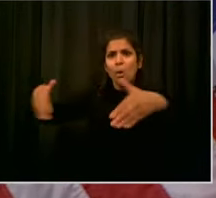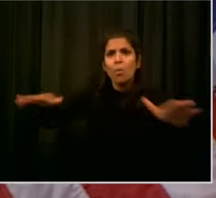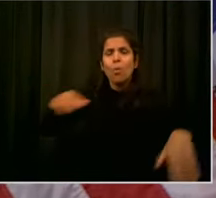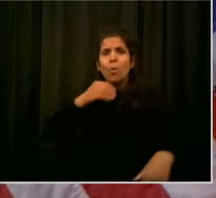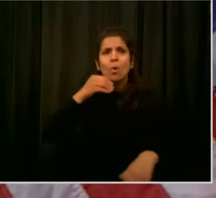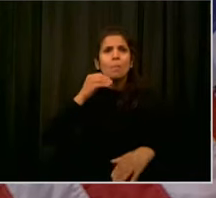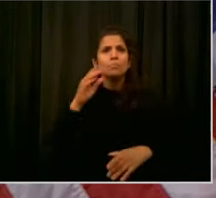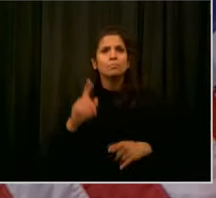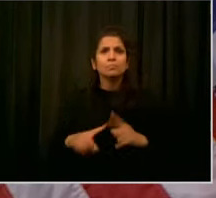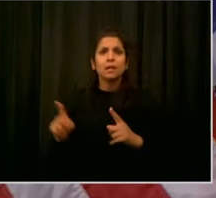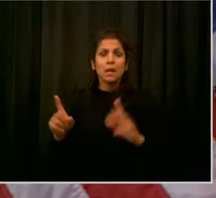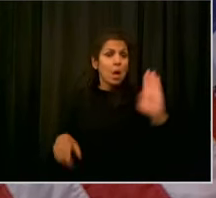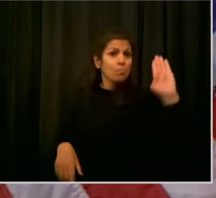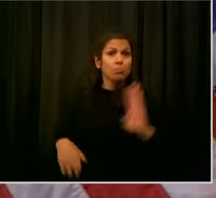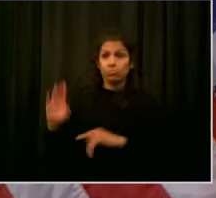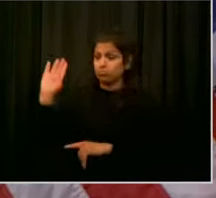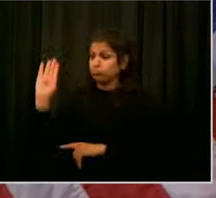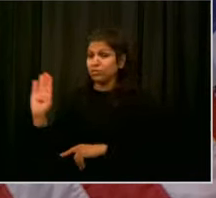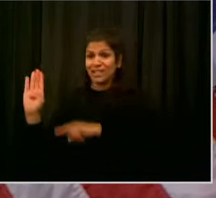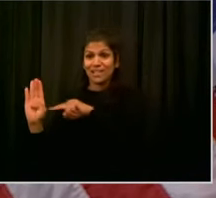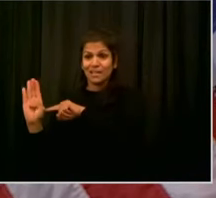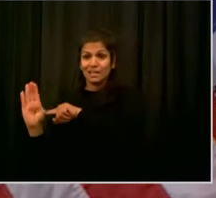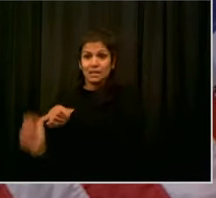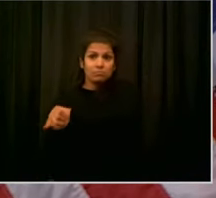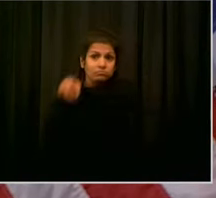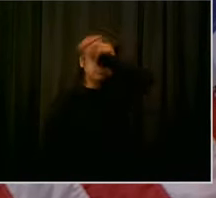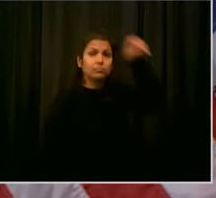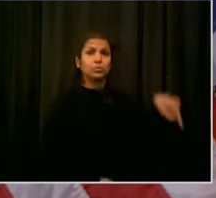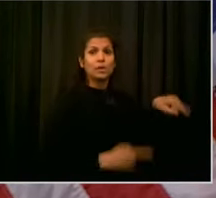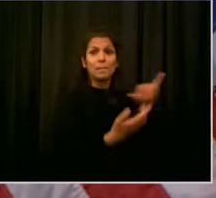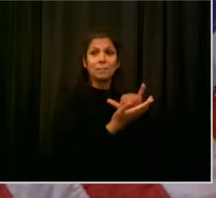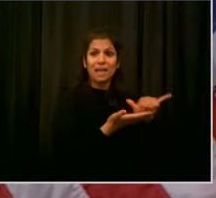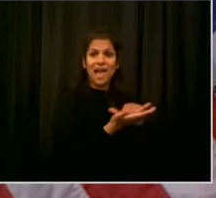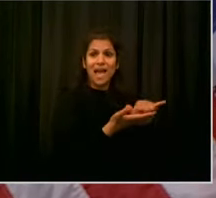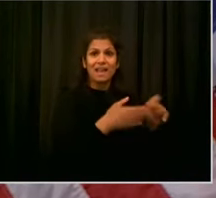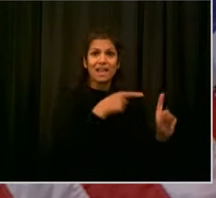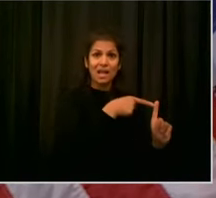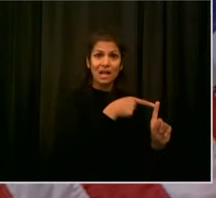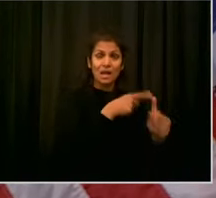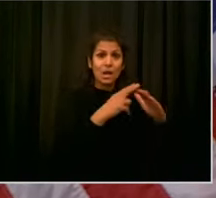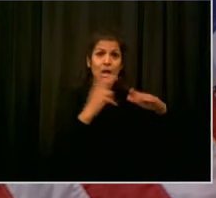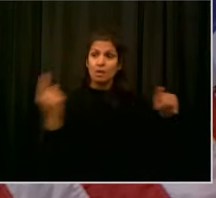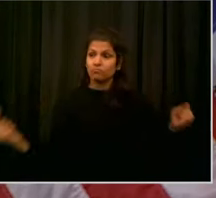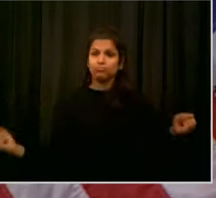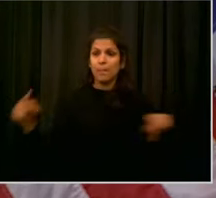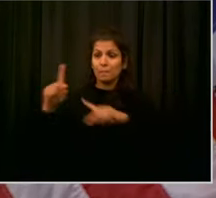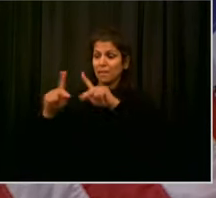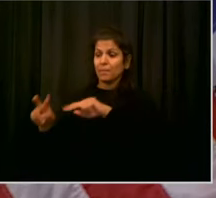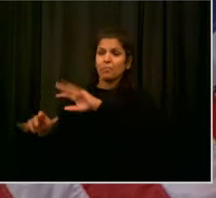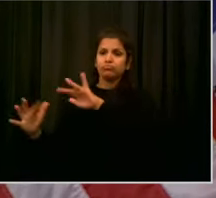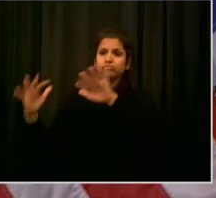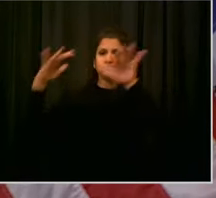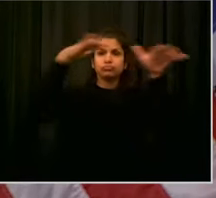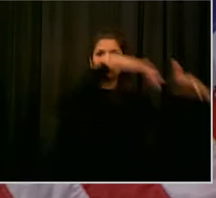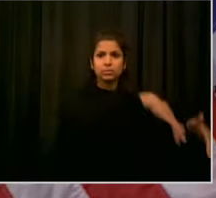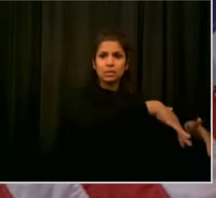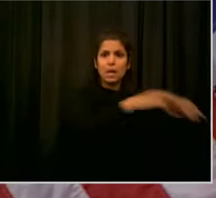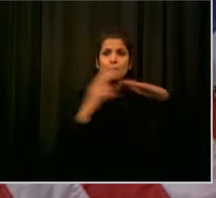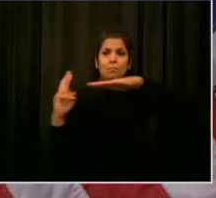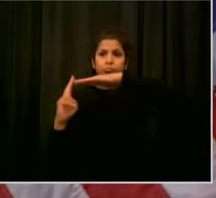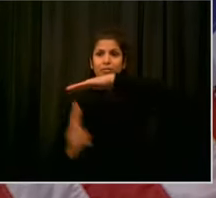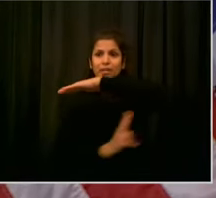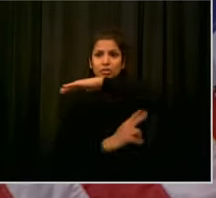tolerable. And so we talked it through. We were absolutely in agreement that it was time for